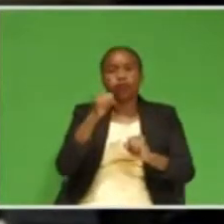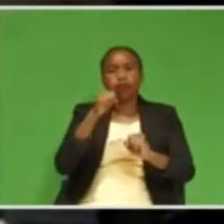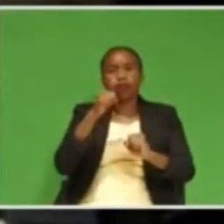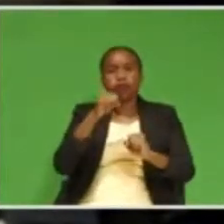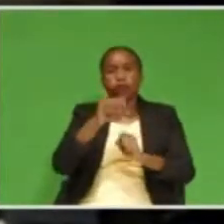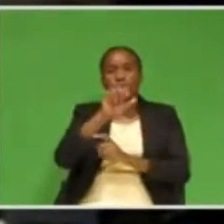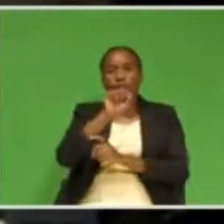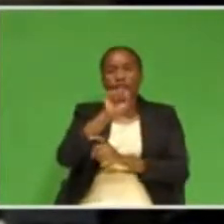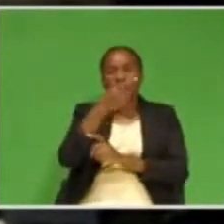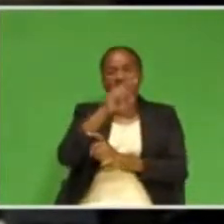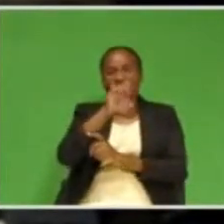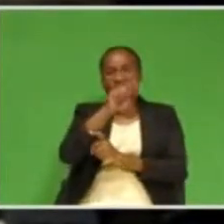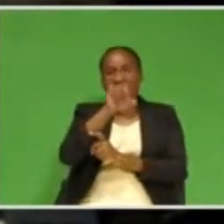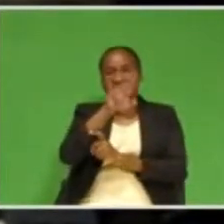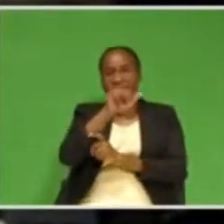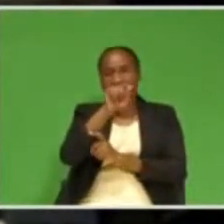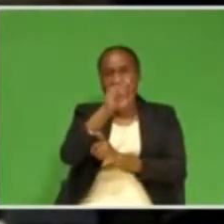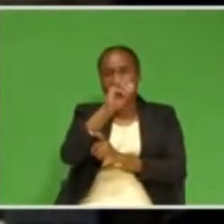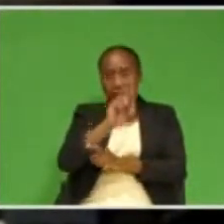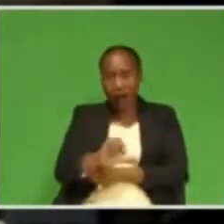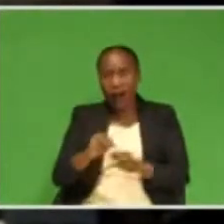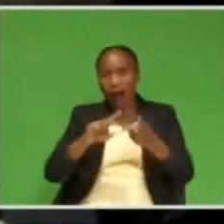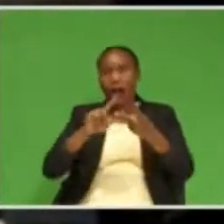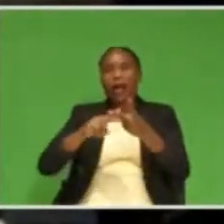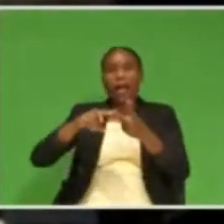and uninterrupted power supply.